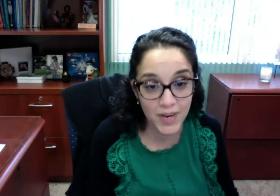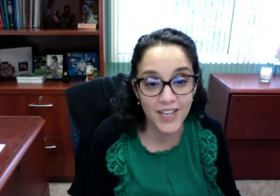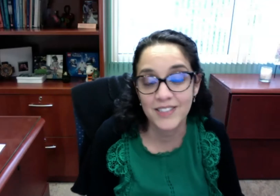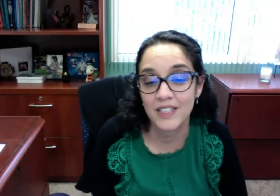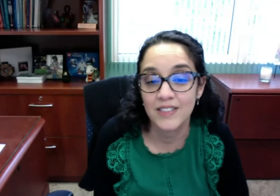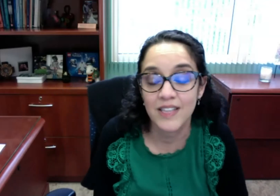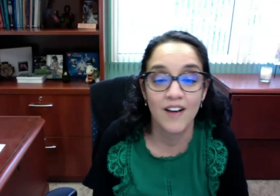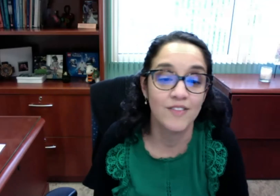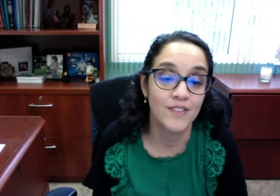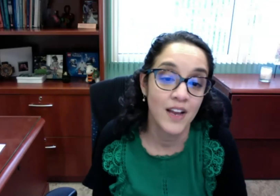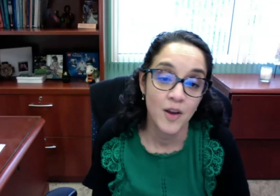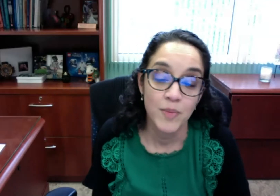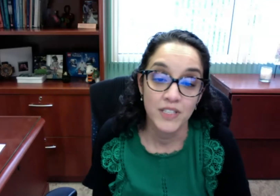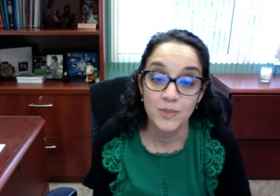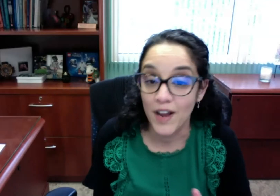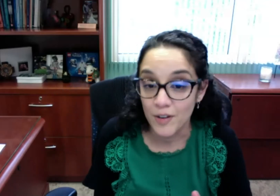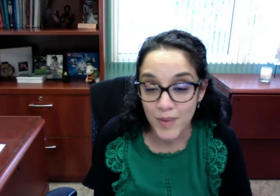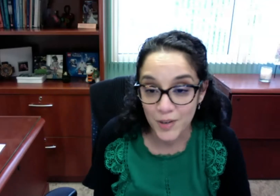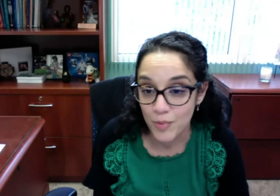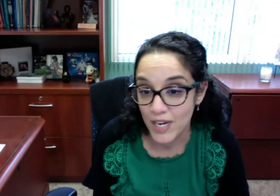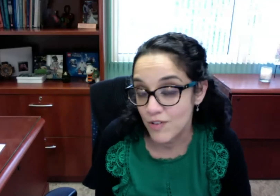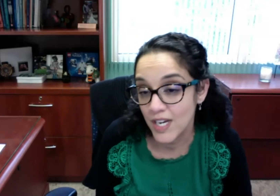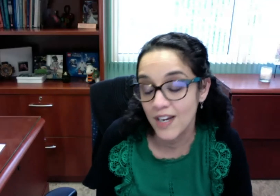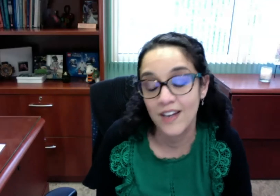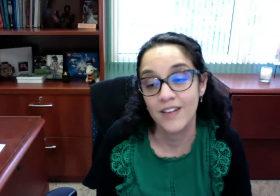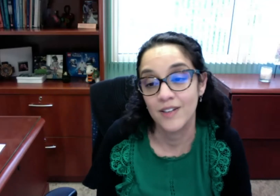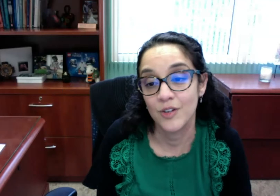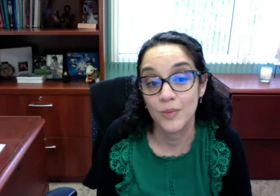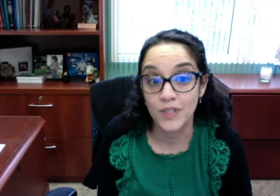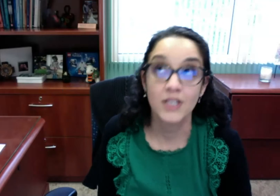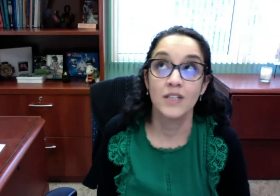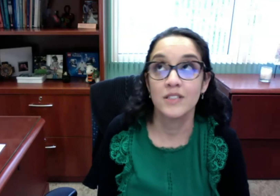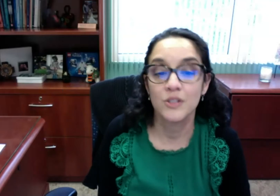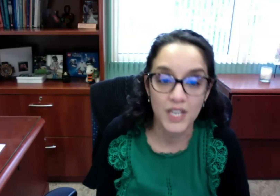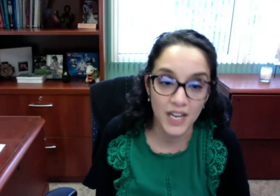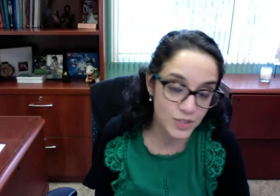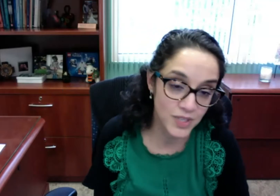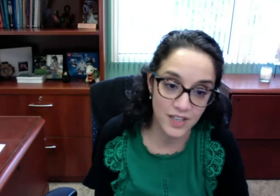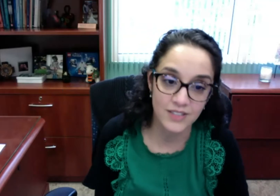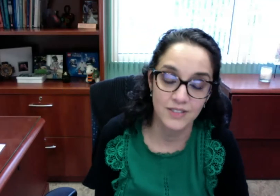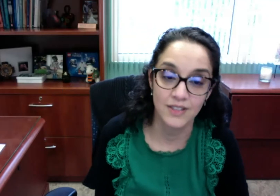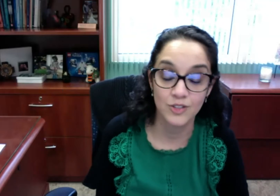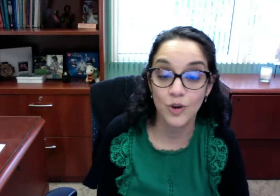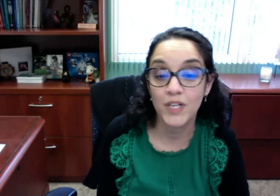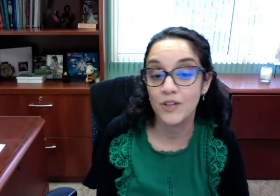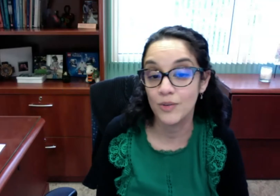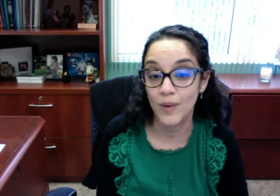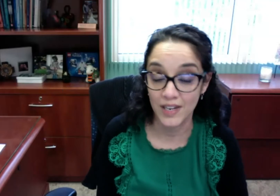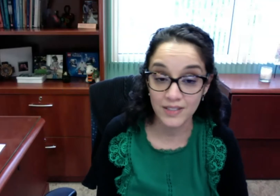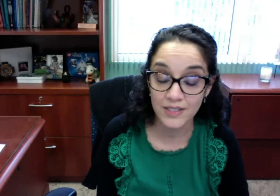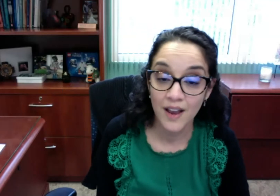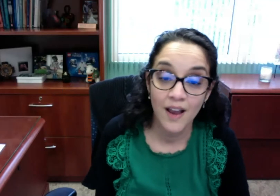more behind the scenes have been inspired by your bravery and your willingness to engage with us in so many